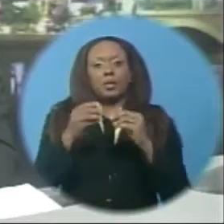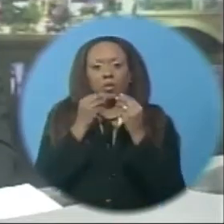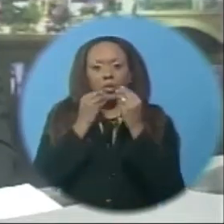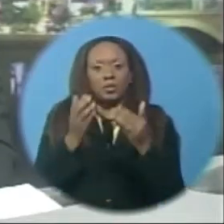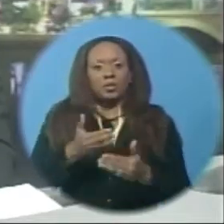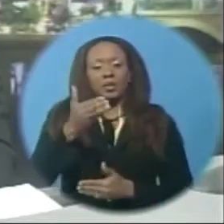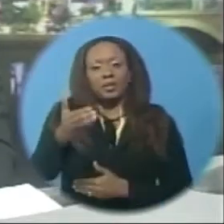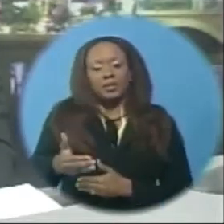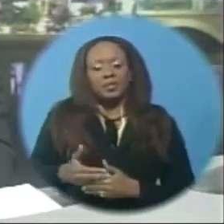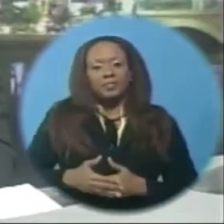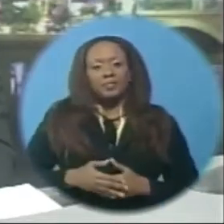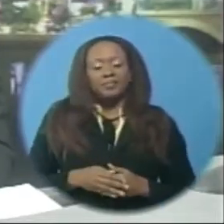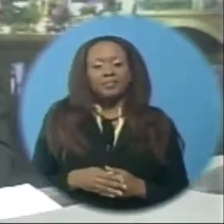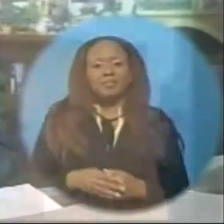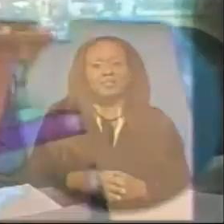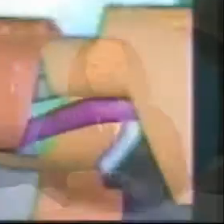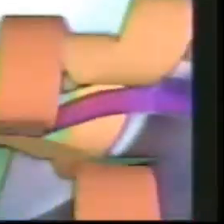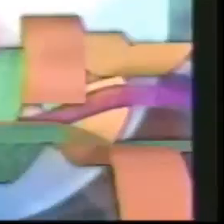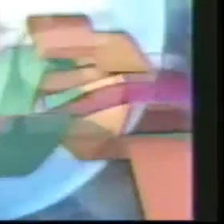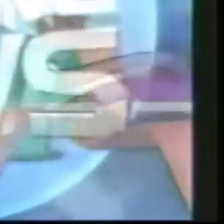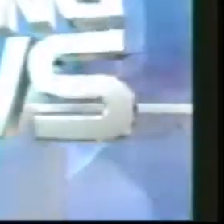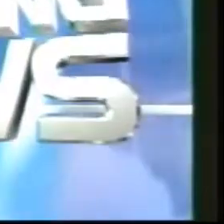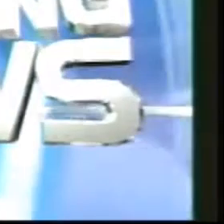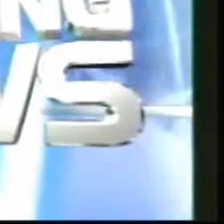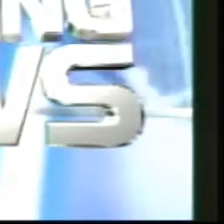a short break here and come back with more news.